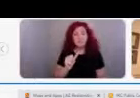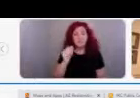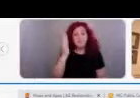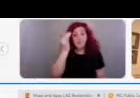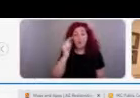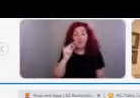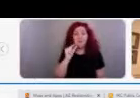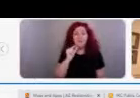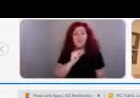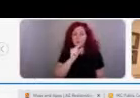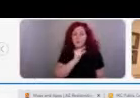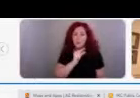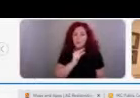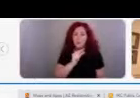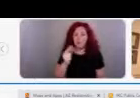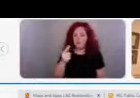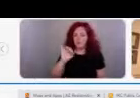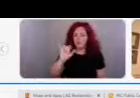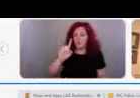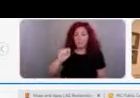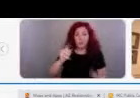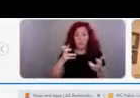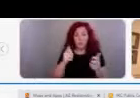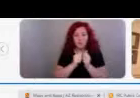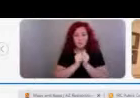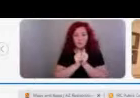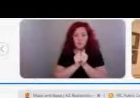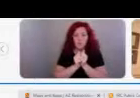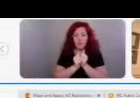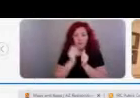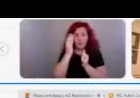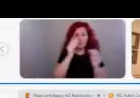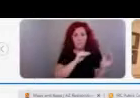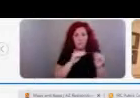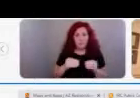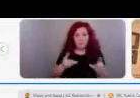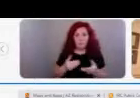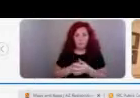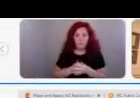gilbert wants to be together and that's why we moved